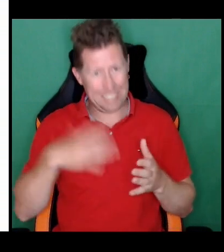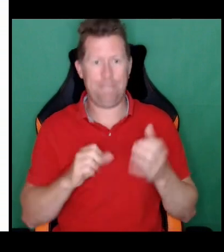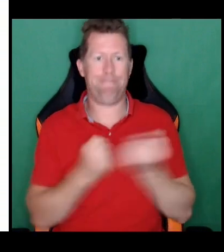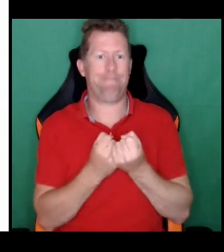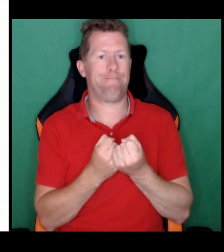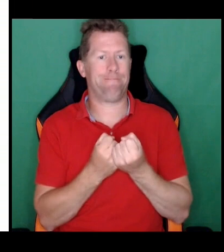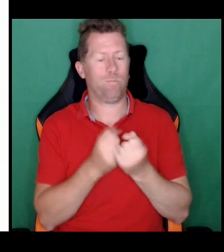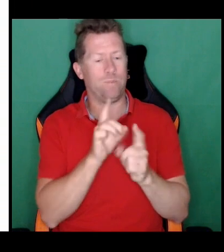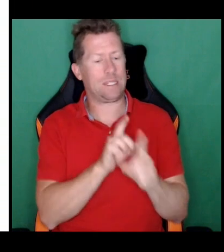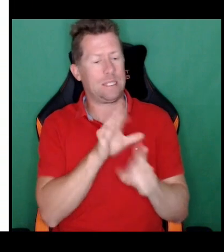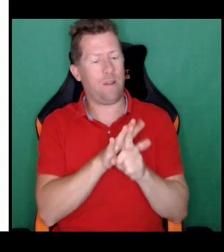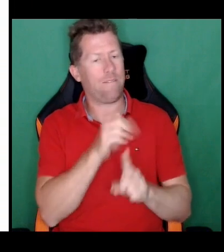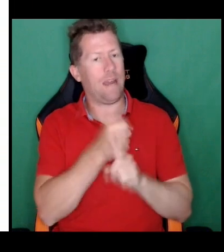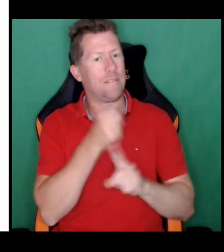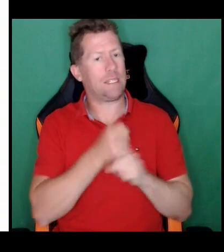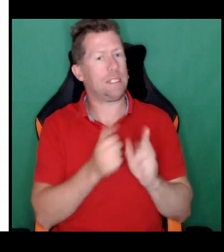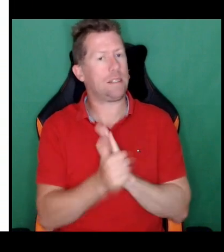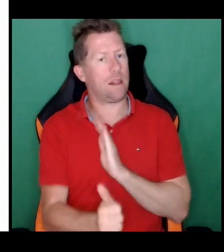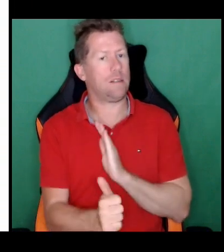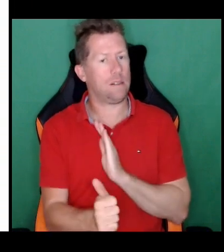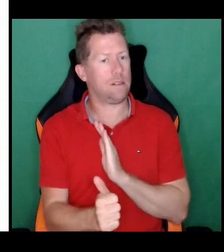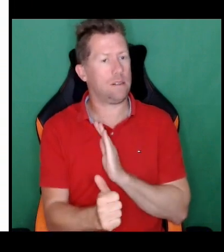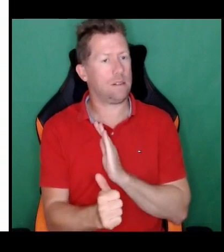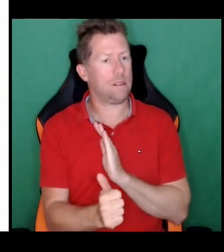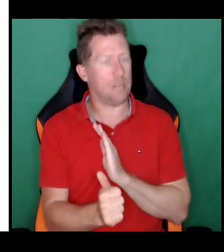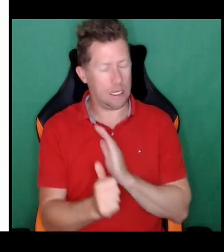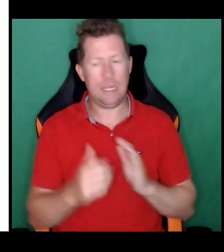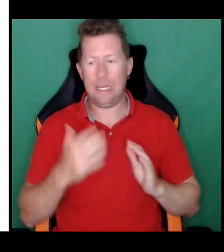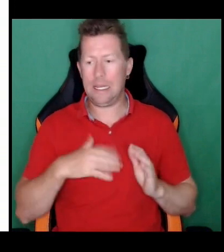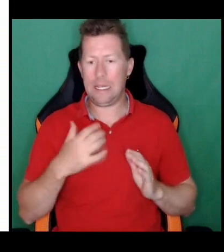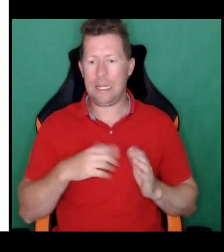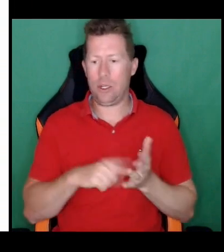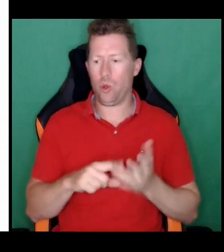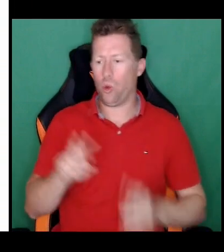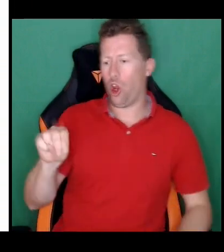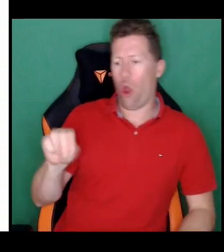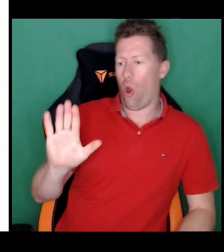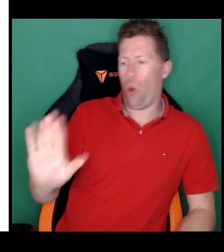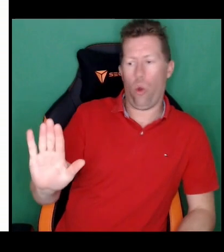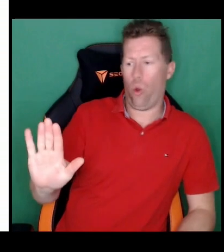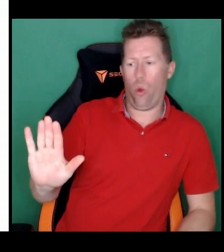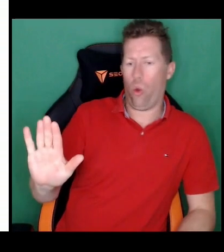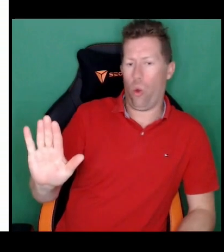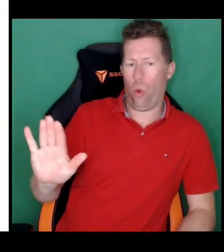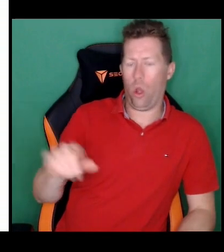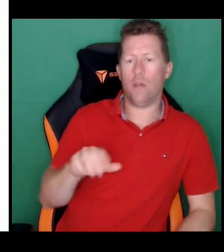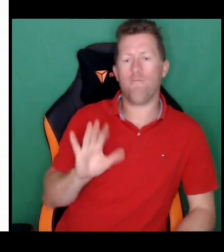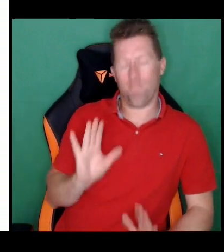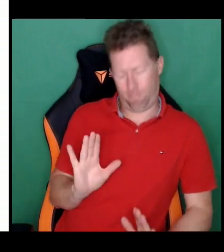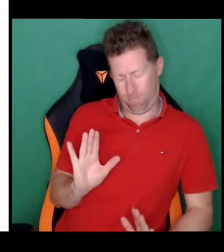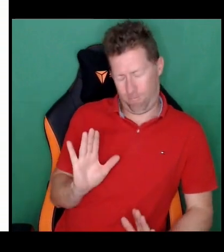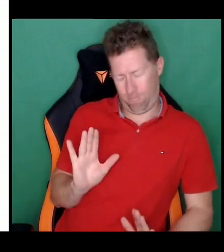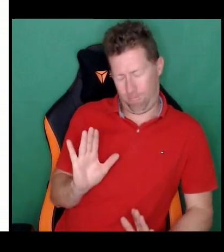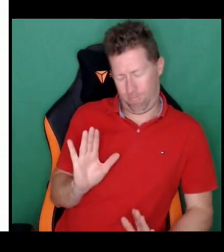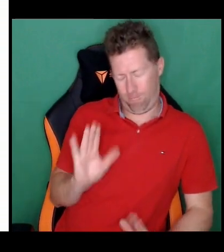self-efficacy skills in terms of being able to say no and to hold on to that position, particularly